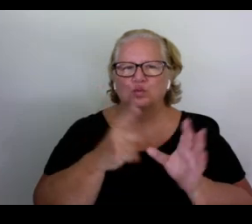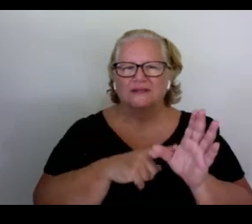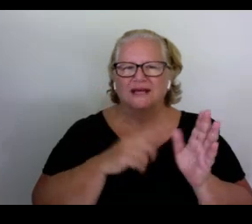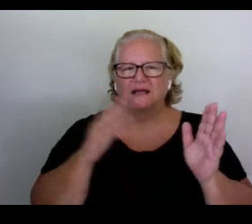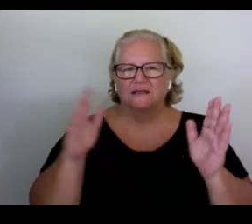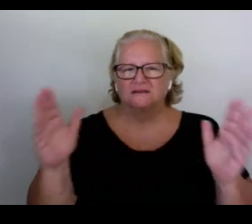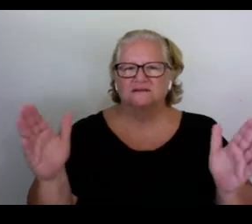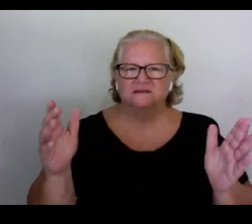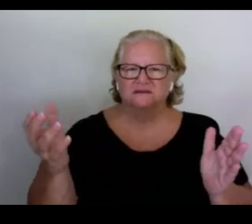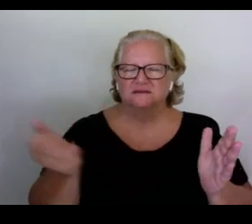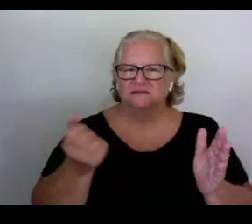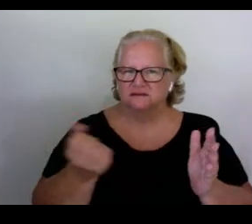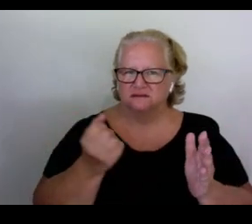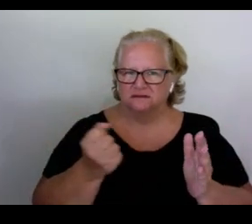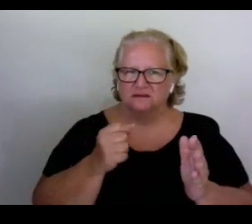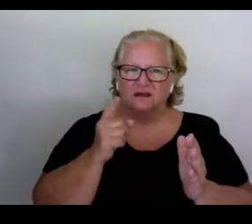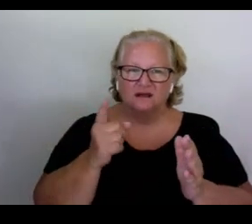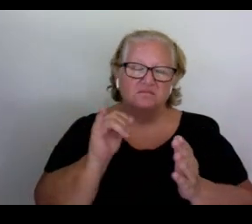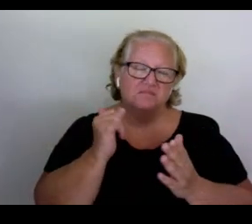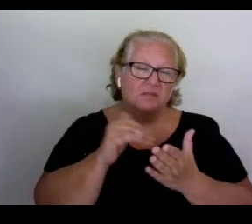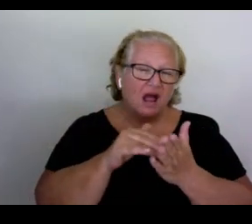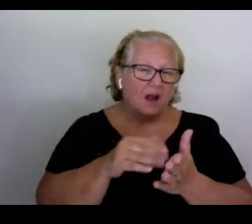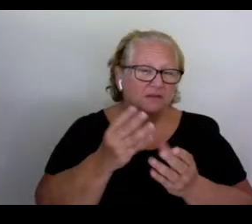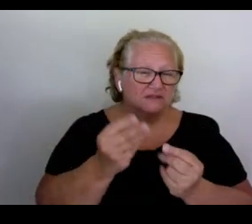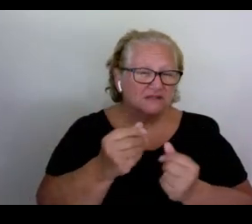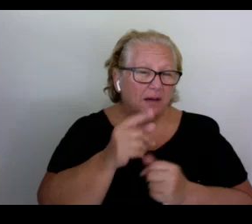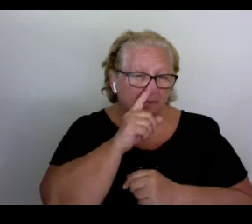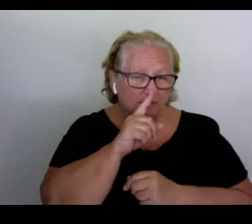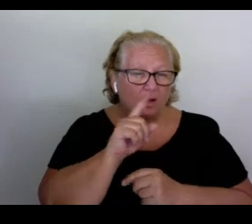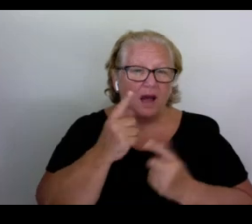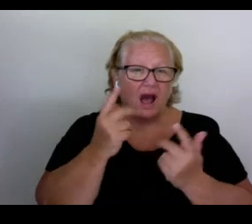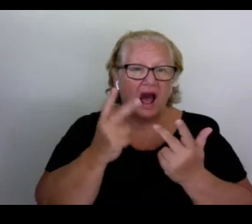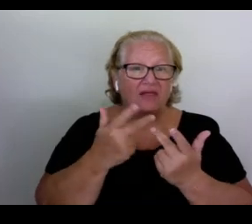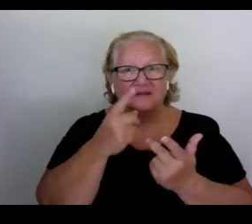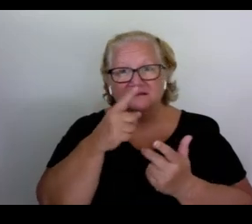might solve the problem. Yeah. But for a whole bunch it probably won't. No.